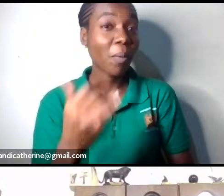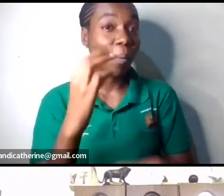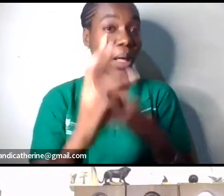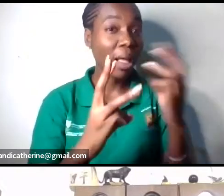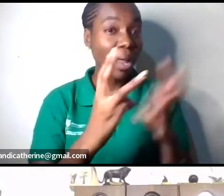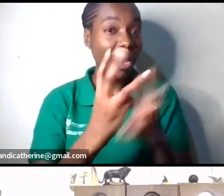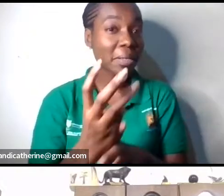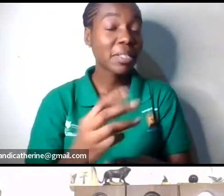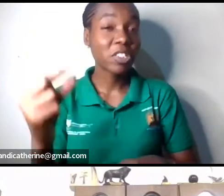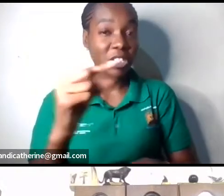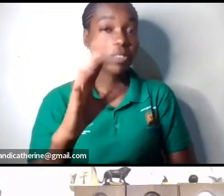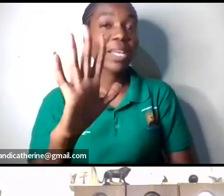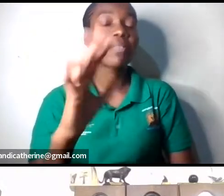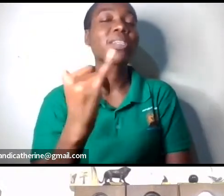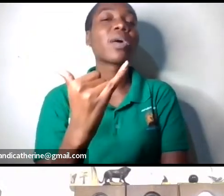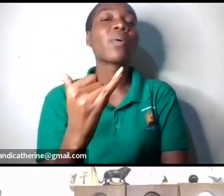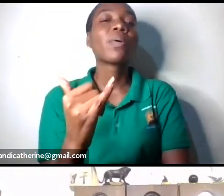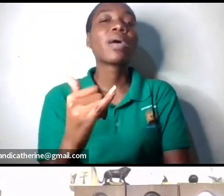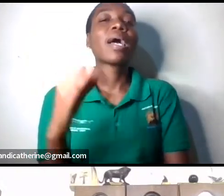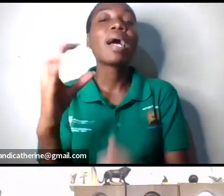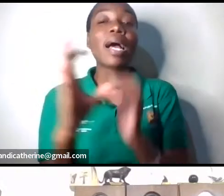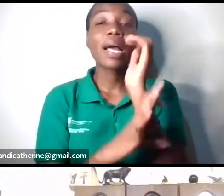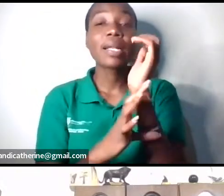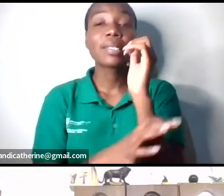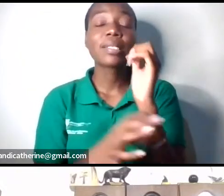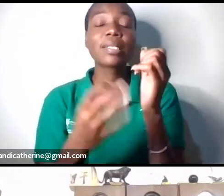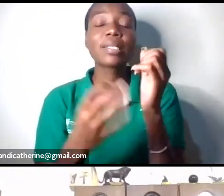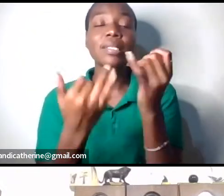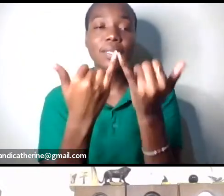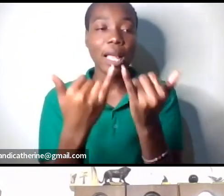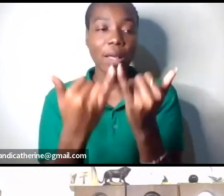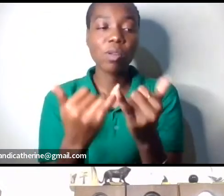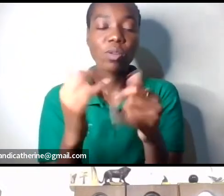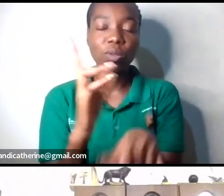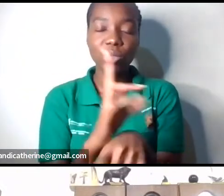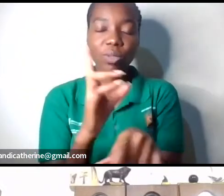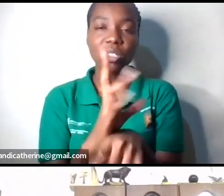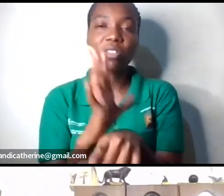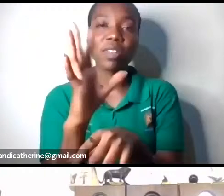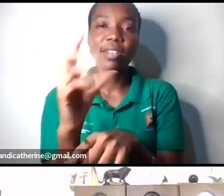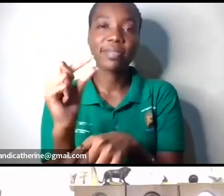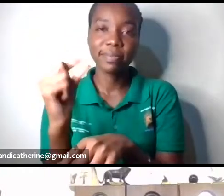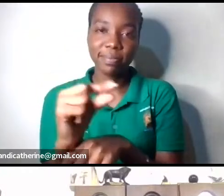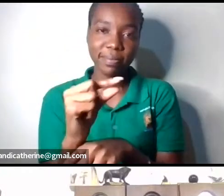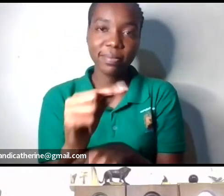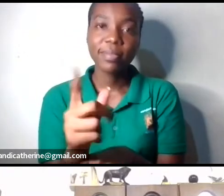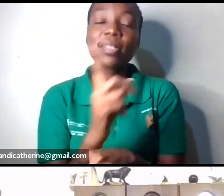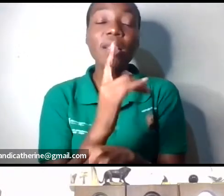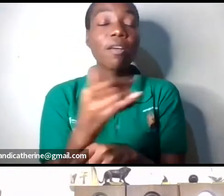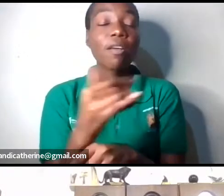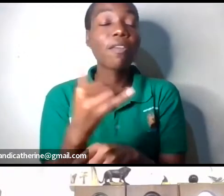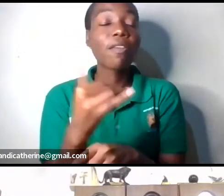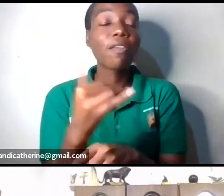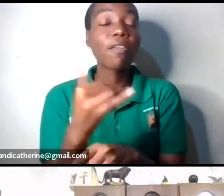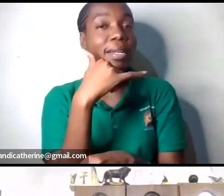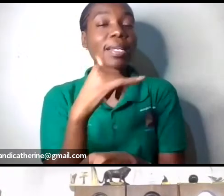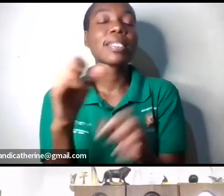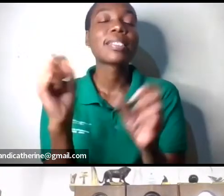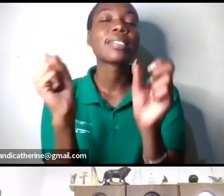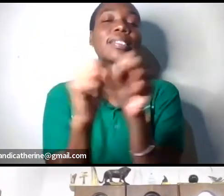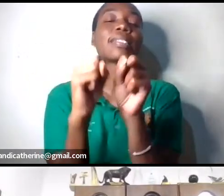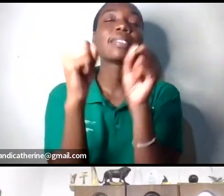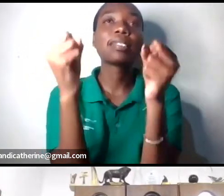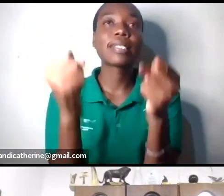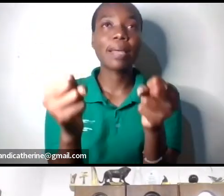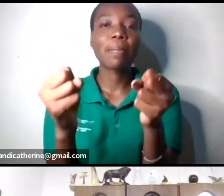For a lot of our countries or parts of our geography that do not have telephone system, they don't